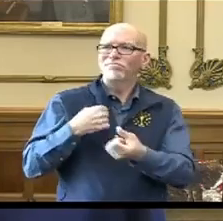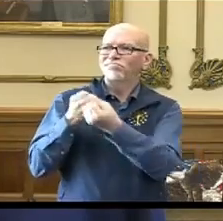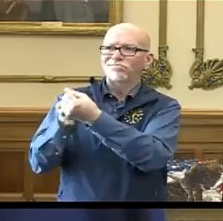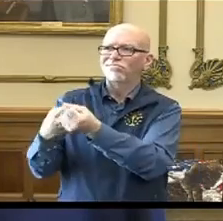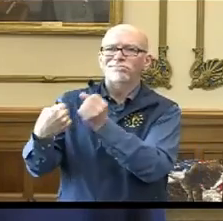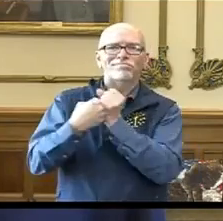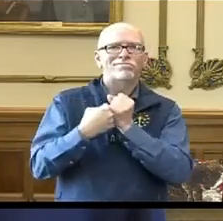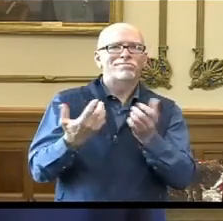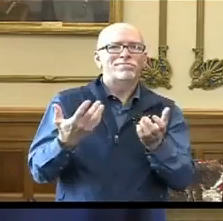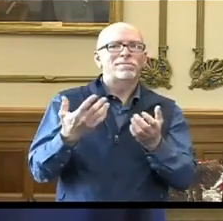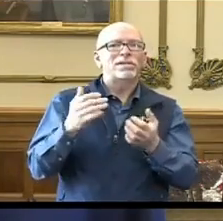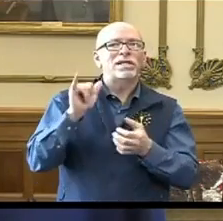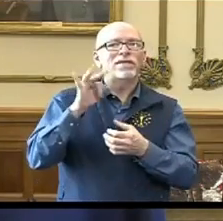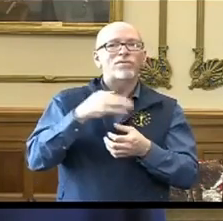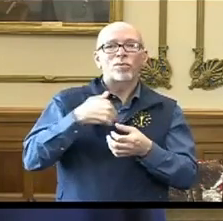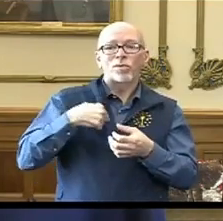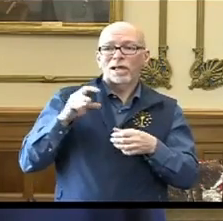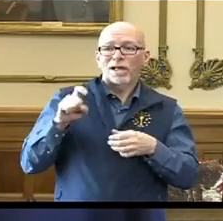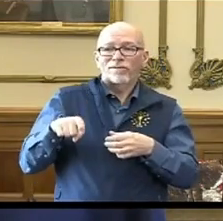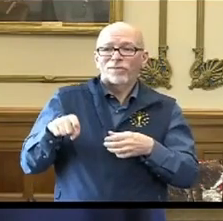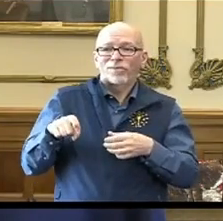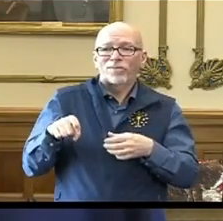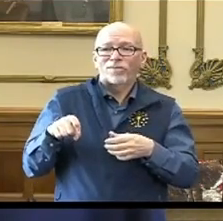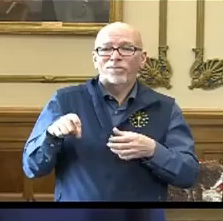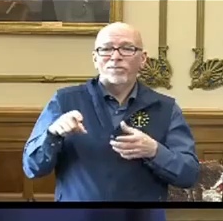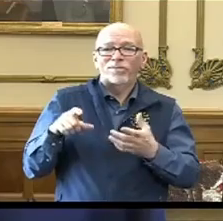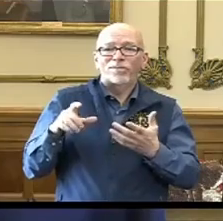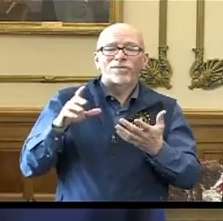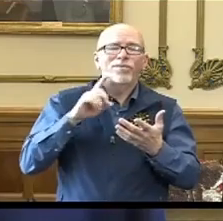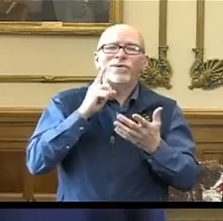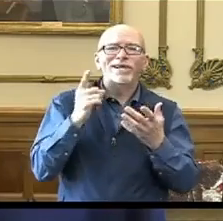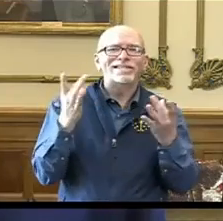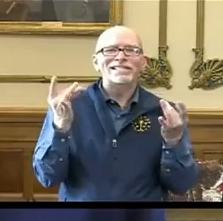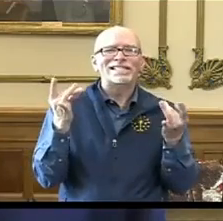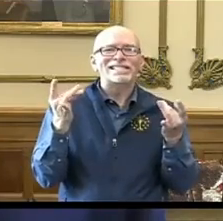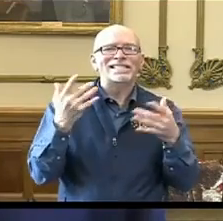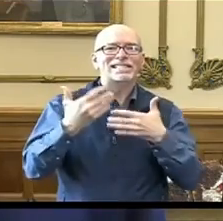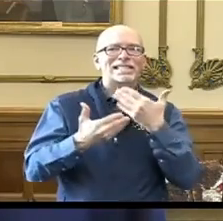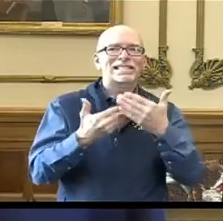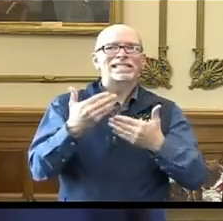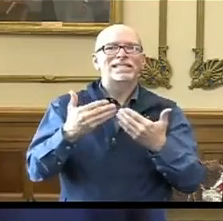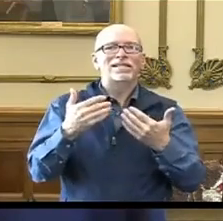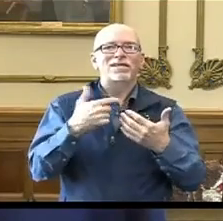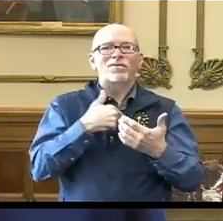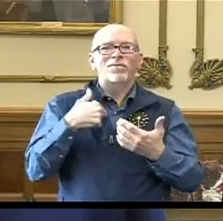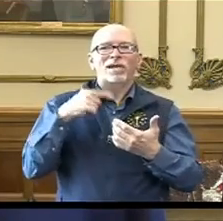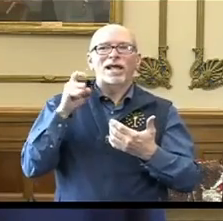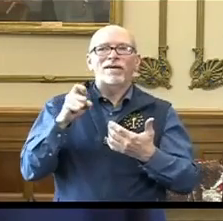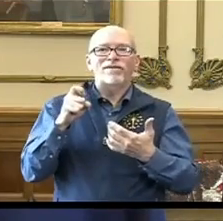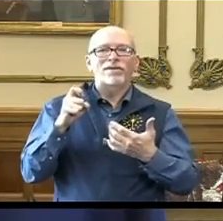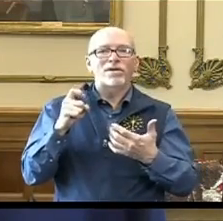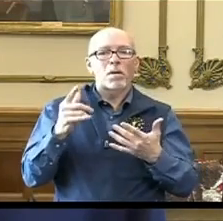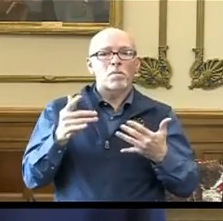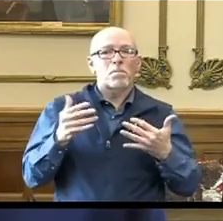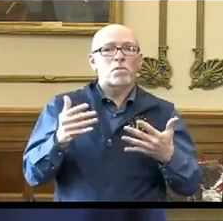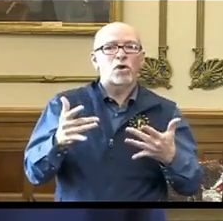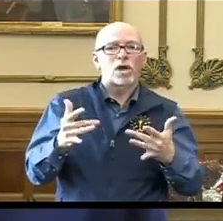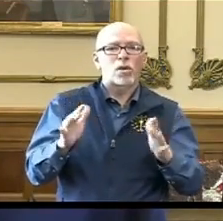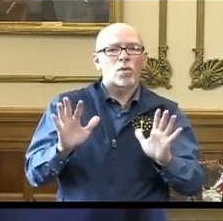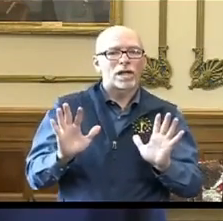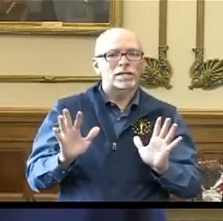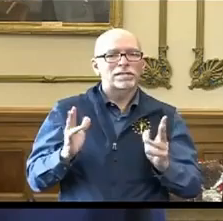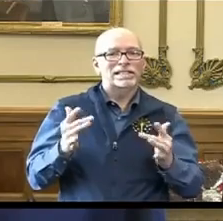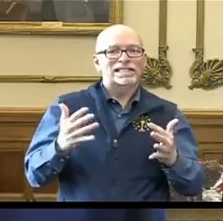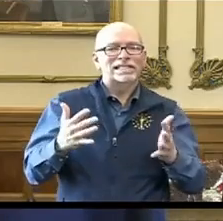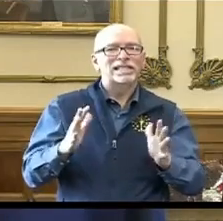at our numbers, and if we have to, again, this is a delicate balance of lifting and suppression in terms of what